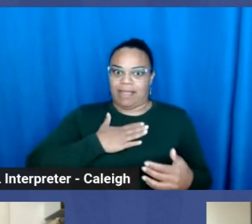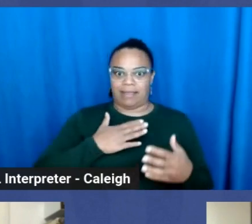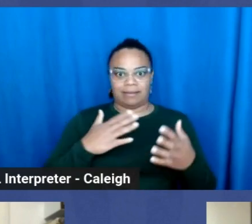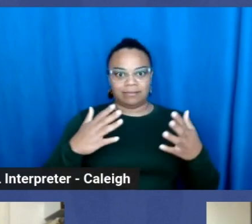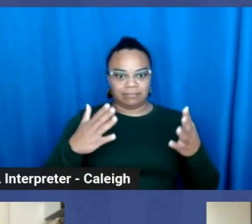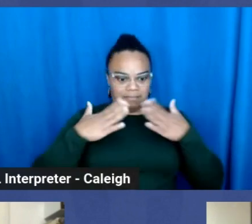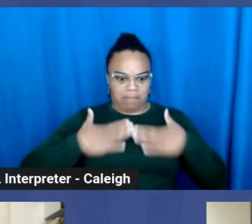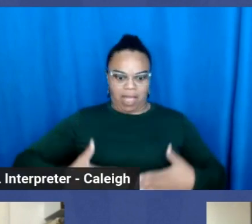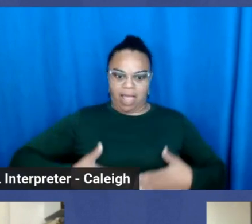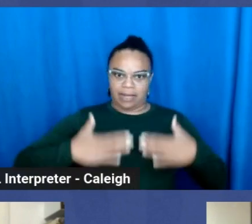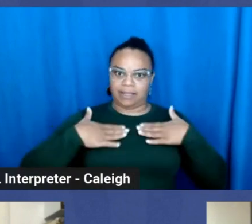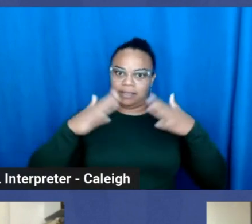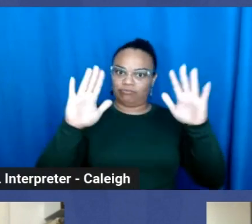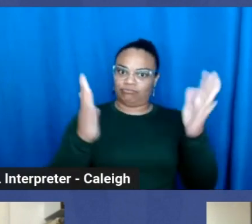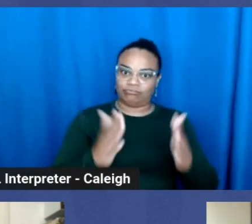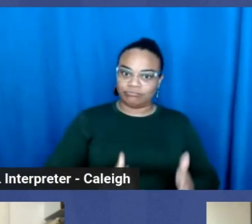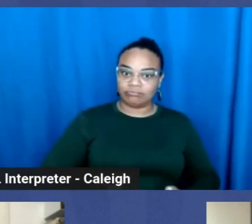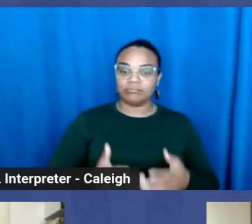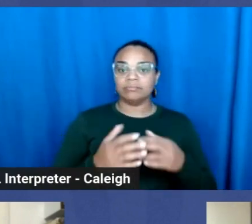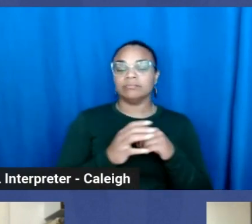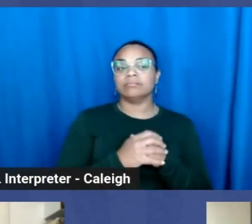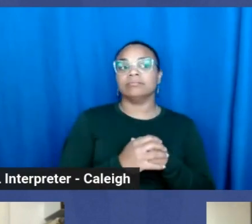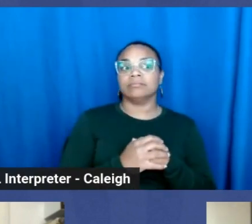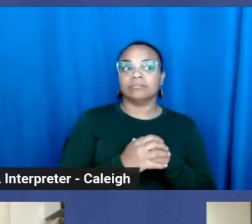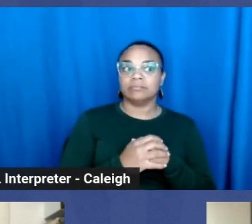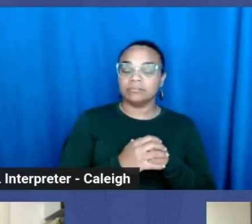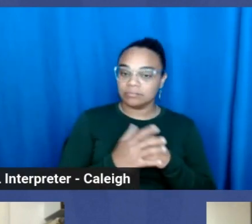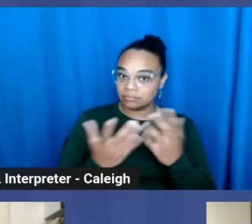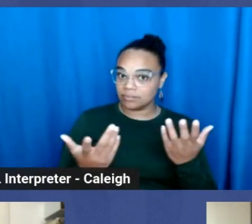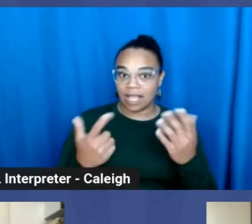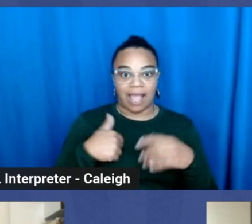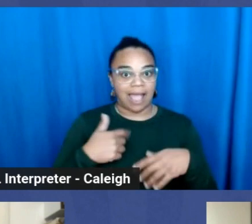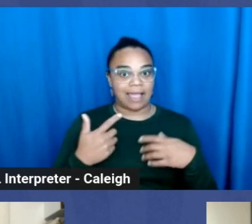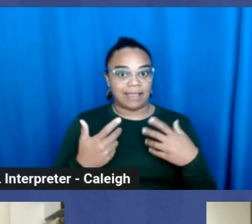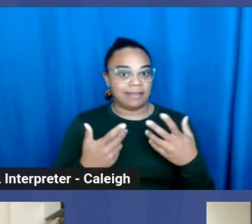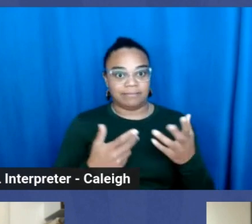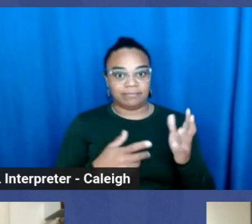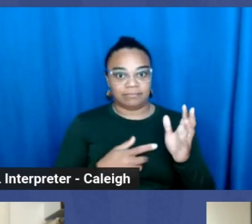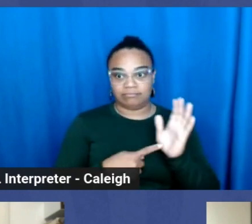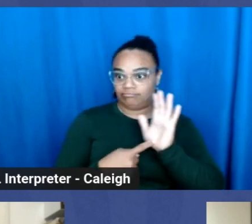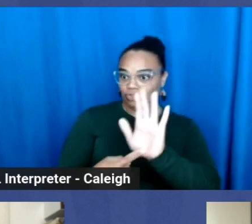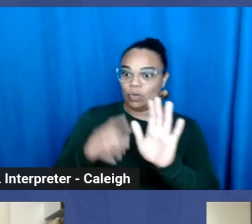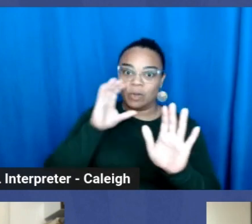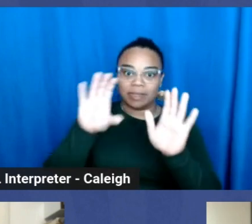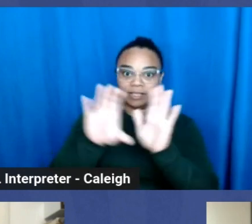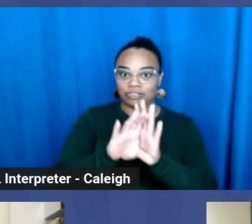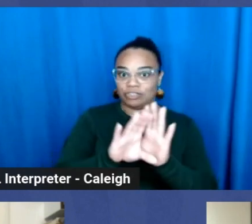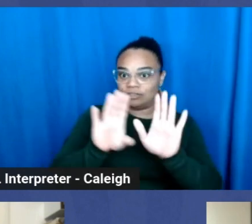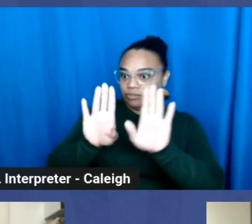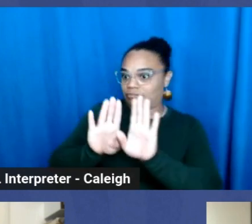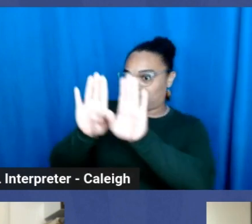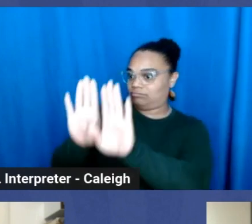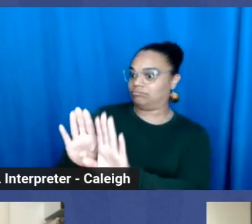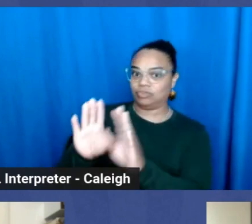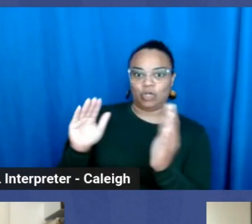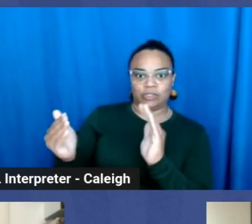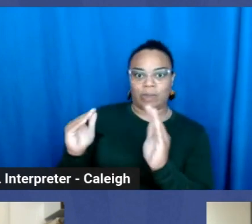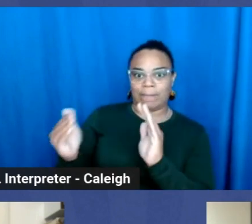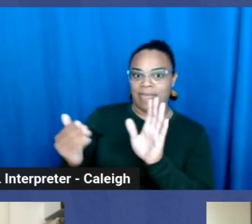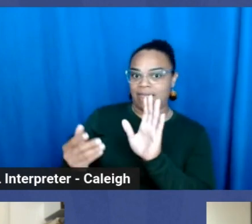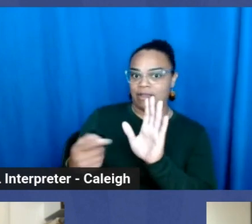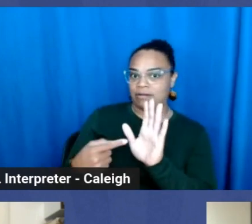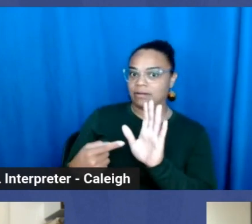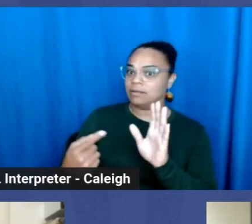by side, and again, no one questioned my colleagues on how they